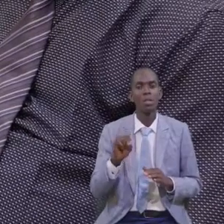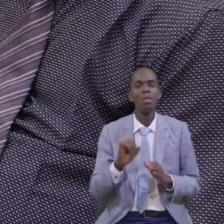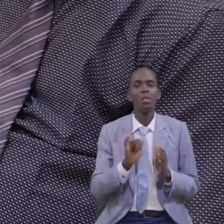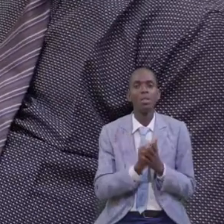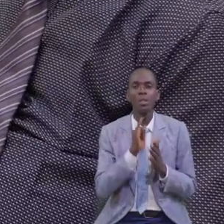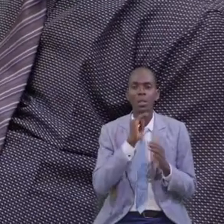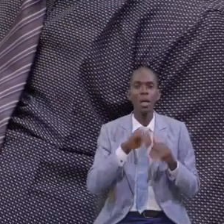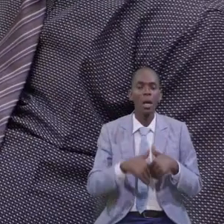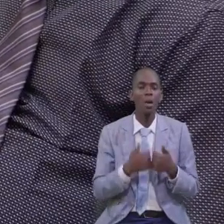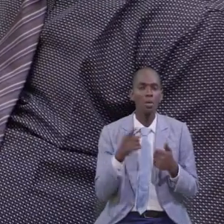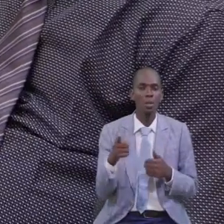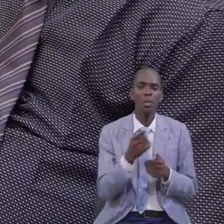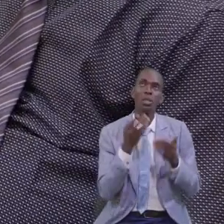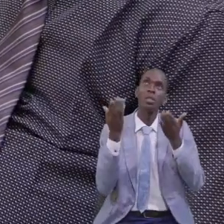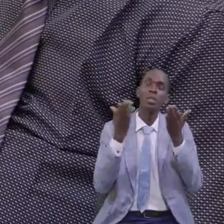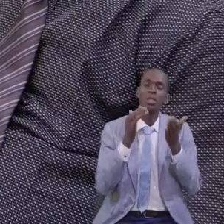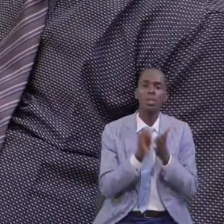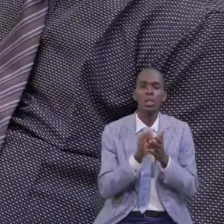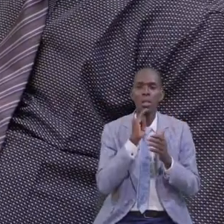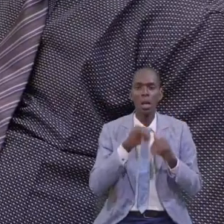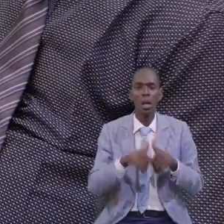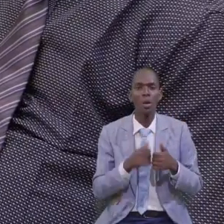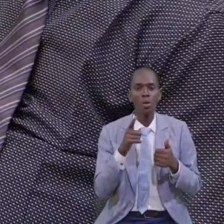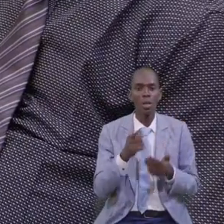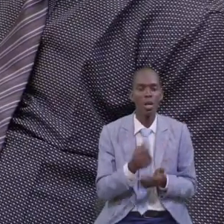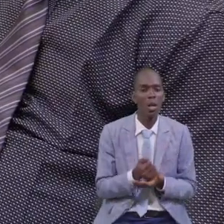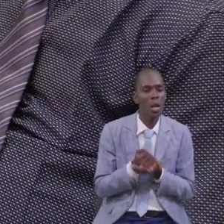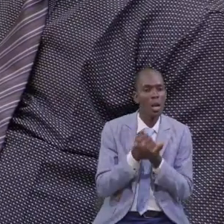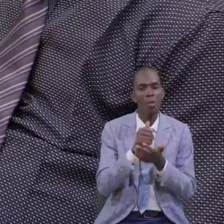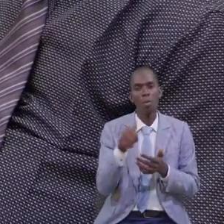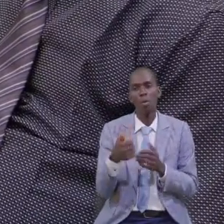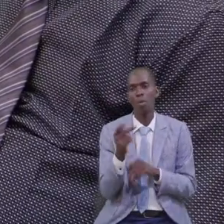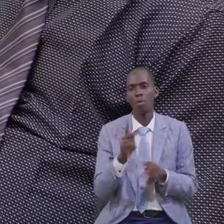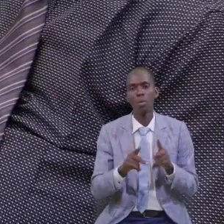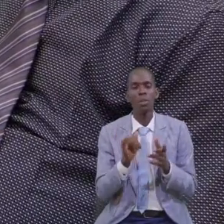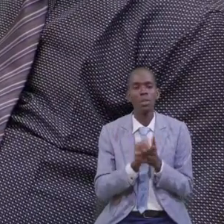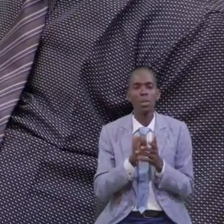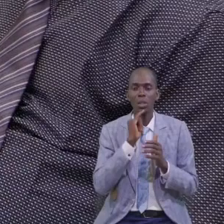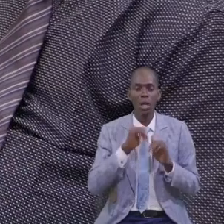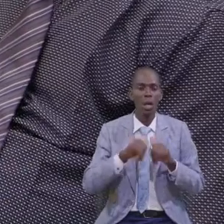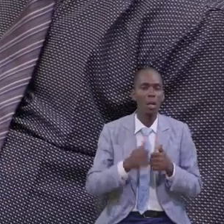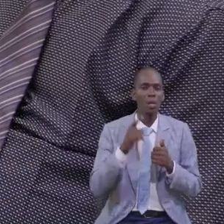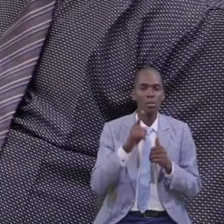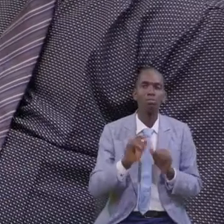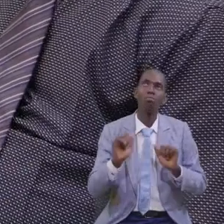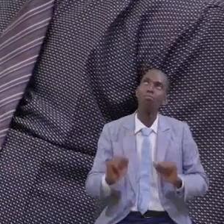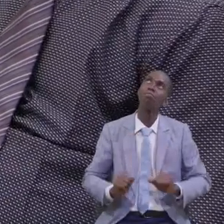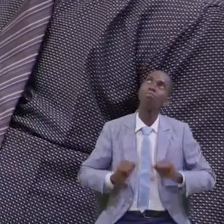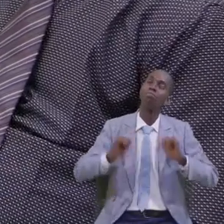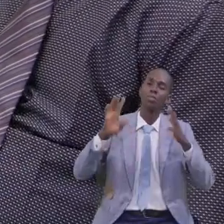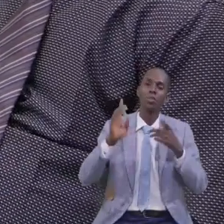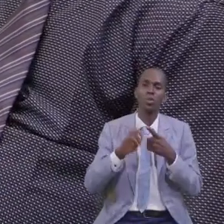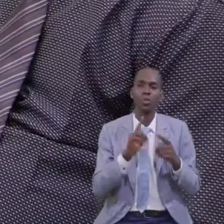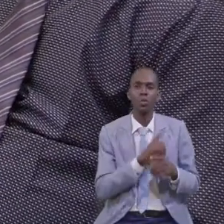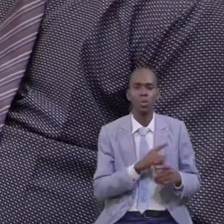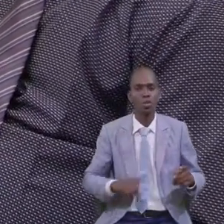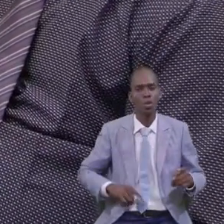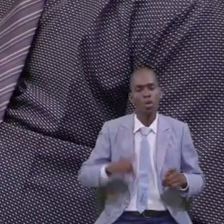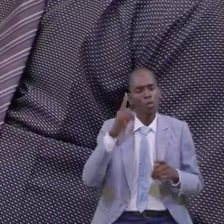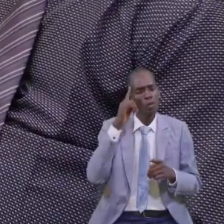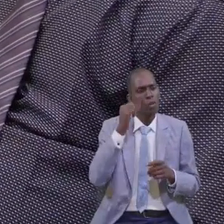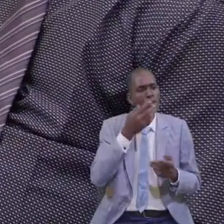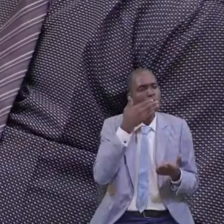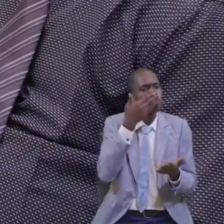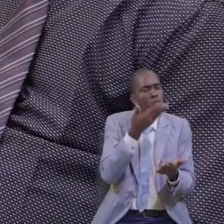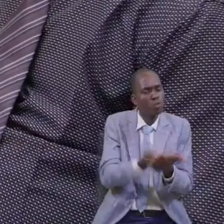he helps other people. That is how he submits to the Lord for the good of the people. He